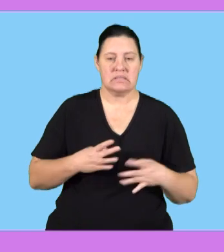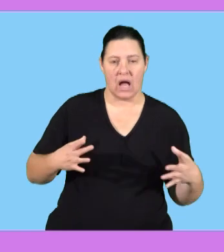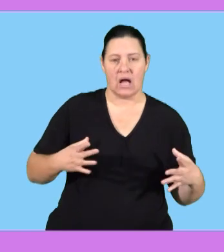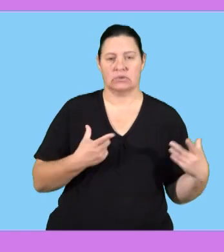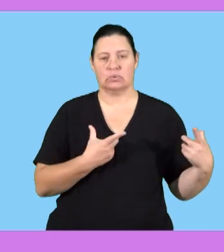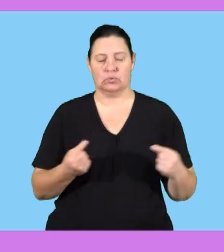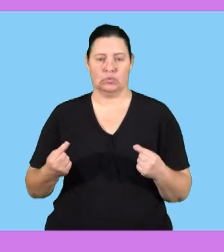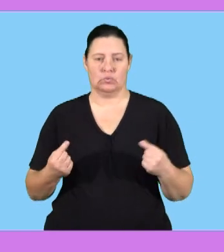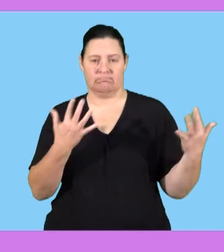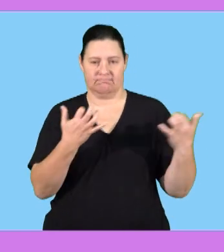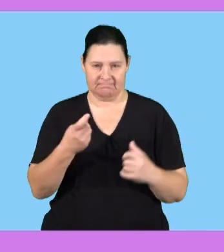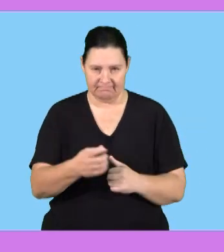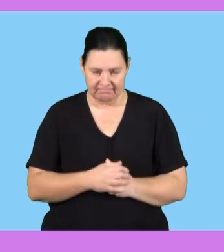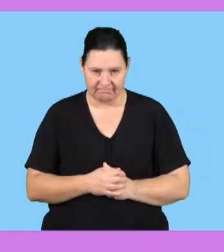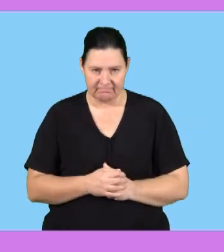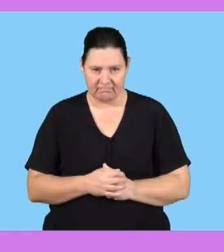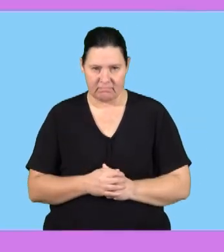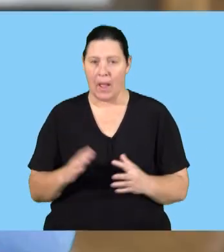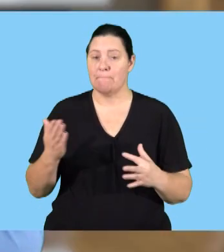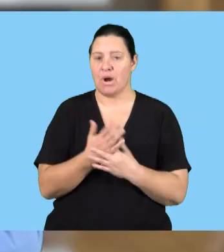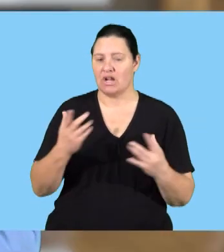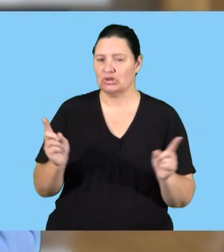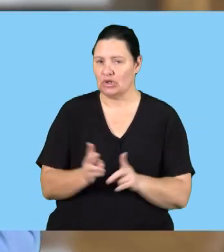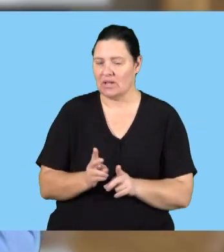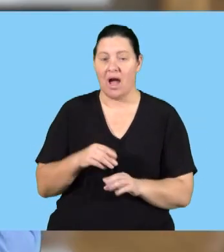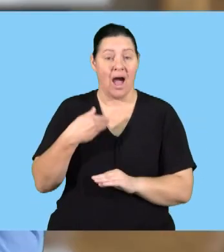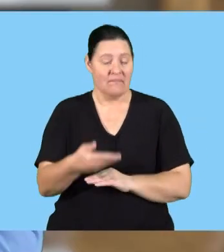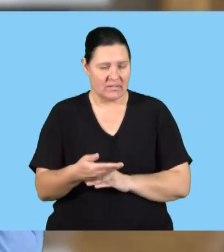we start doing some sums. Okay, let's quickly take a